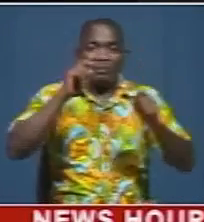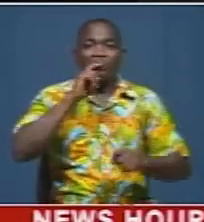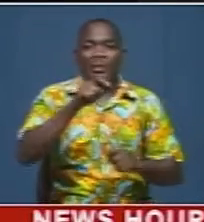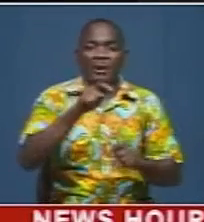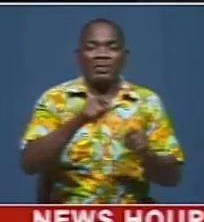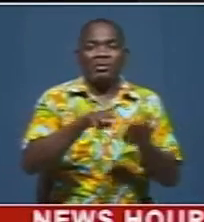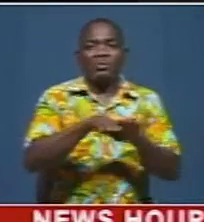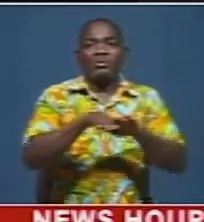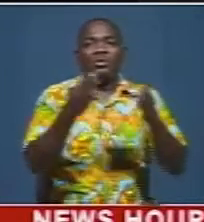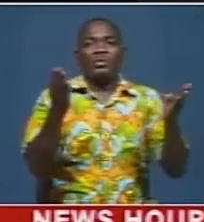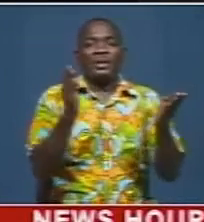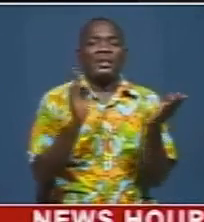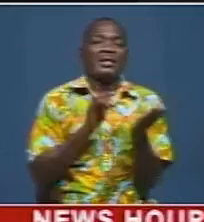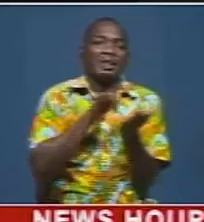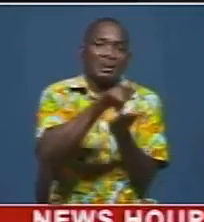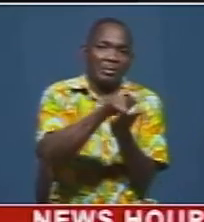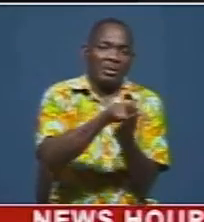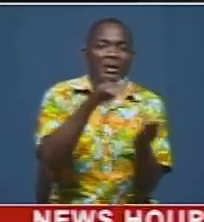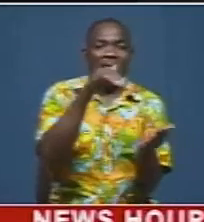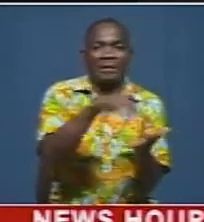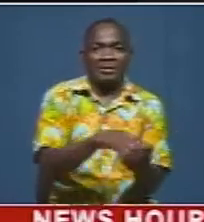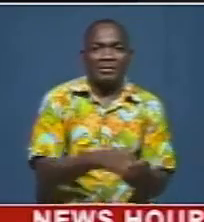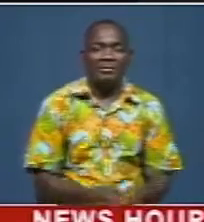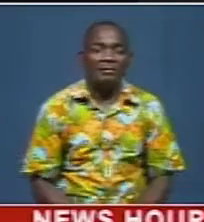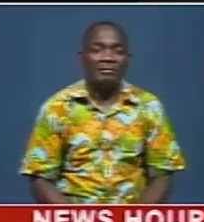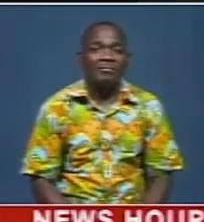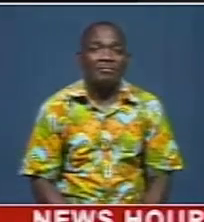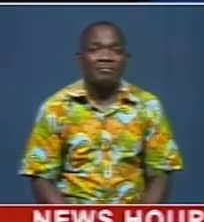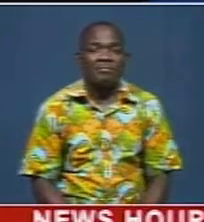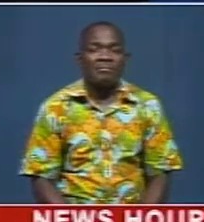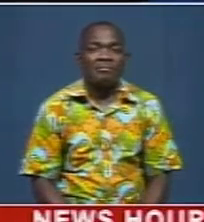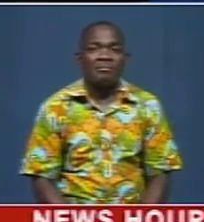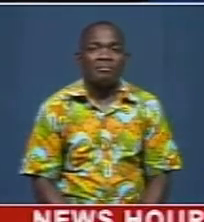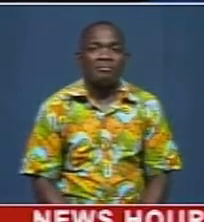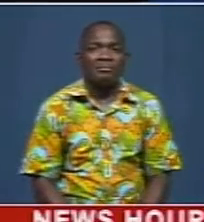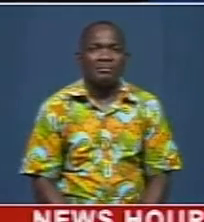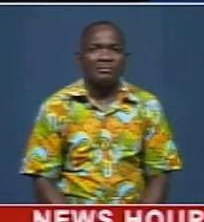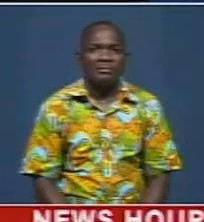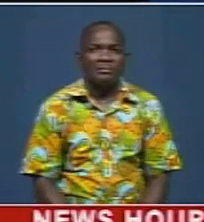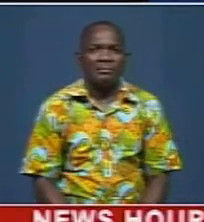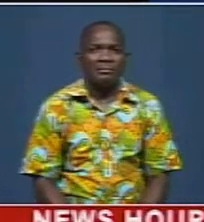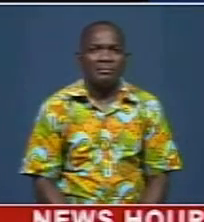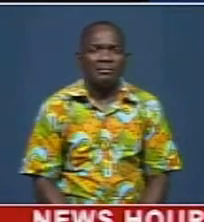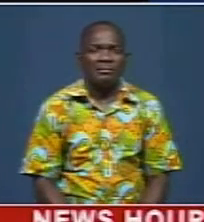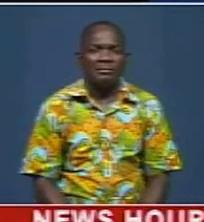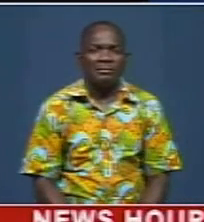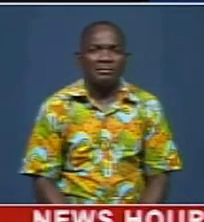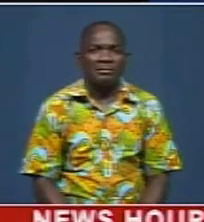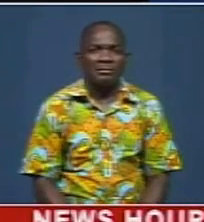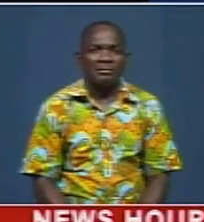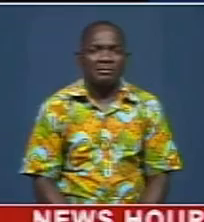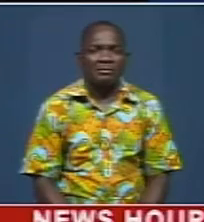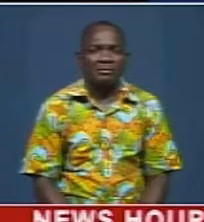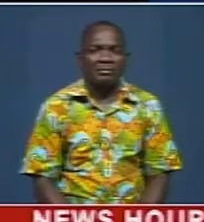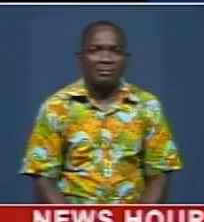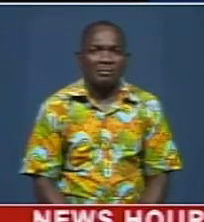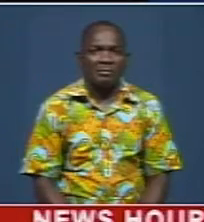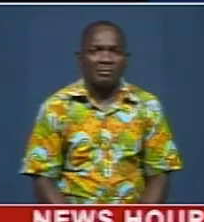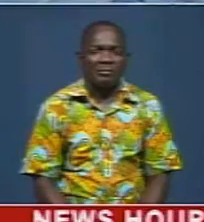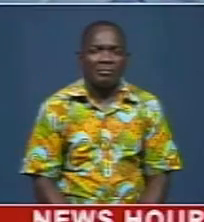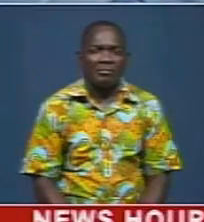go-ahead for the airport to be reopened. Then we will start our business. So because day in, day out, people find out when are